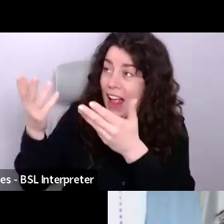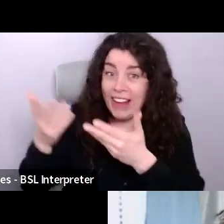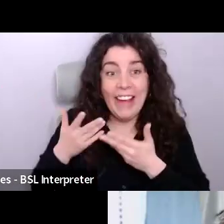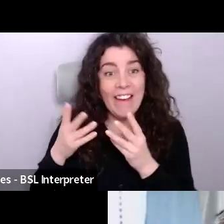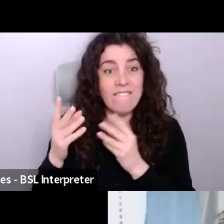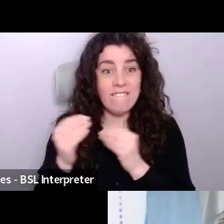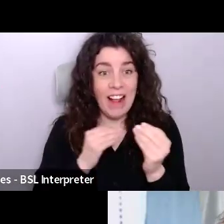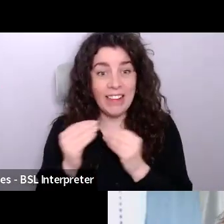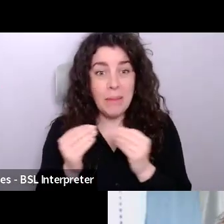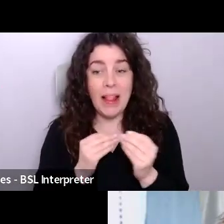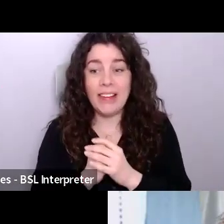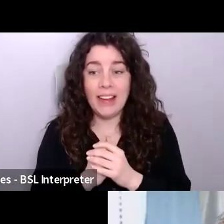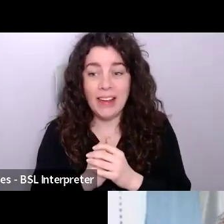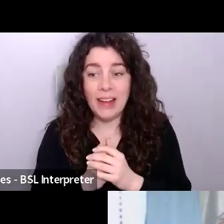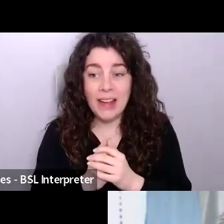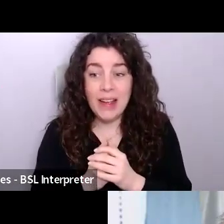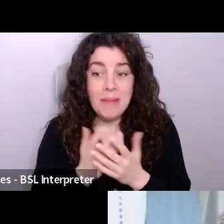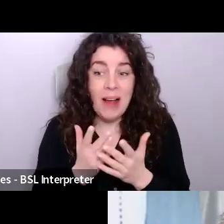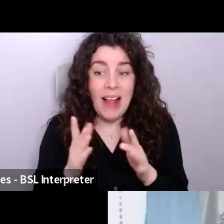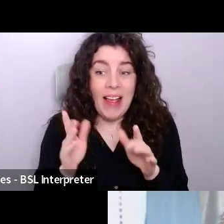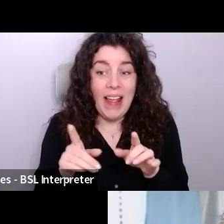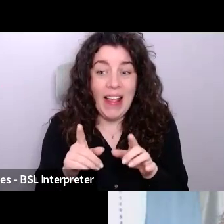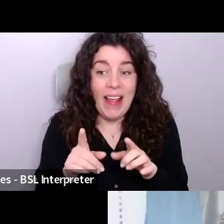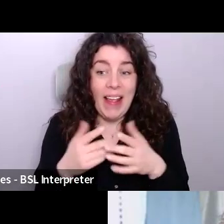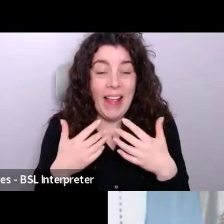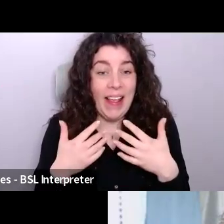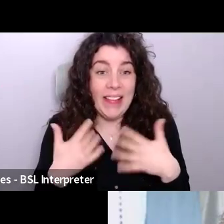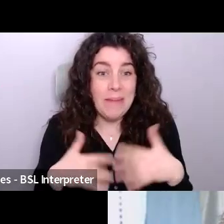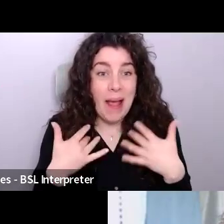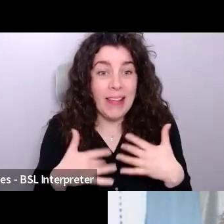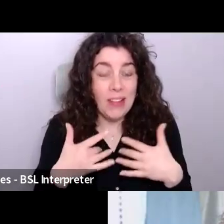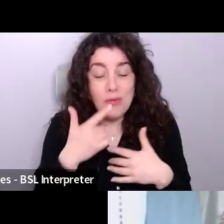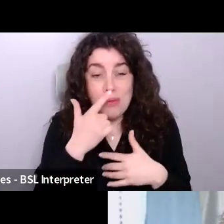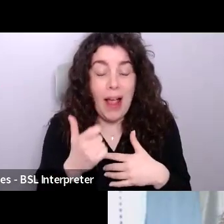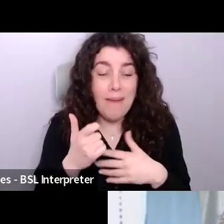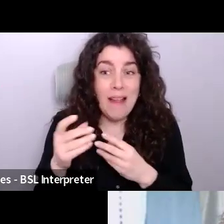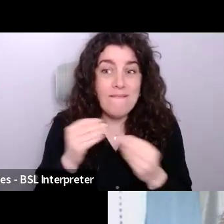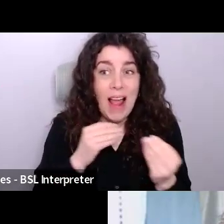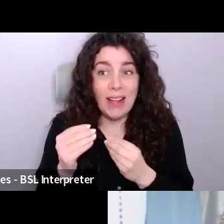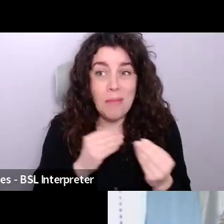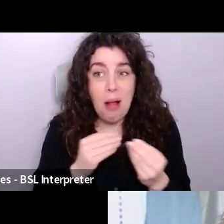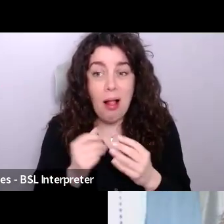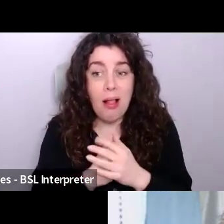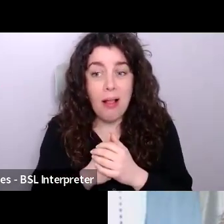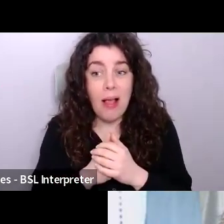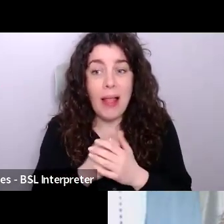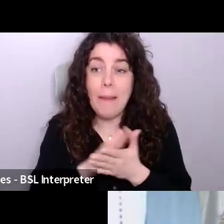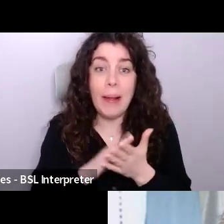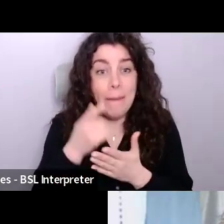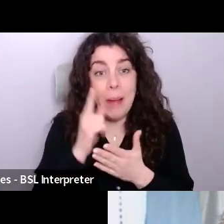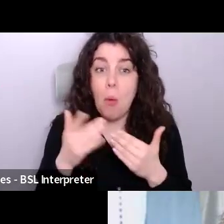how flexible you can be. And that tends to result in more loyal